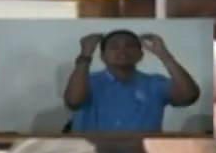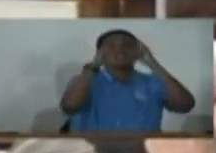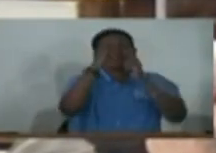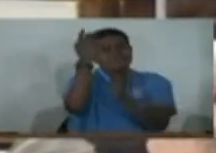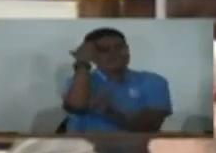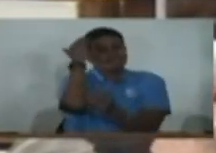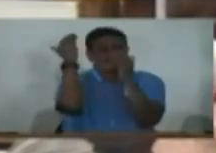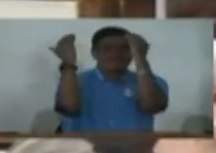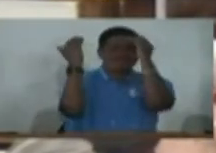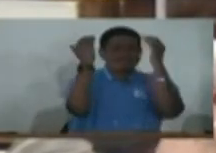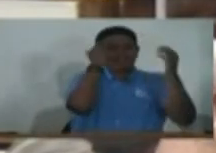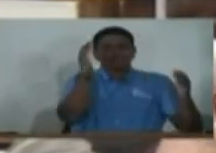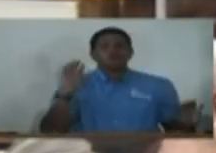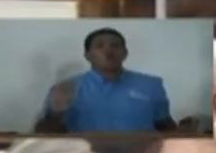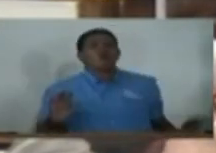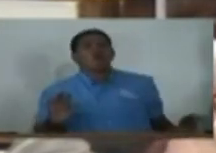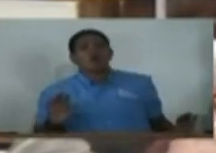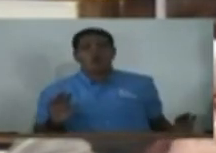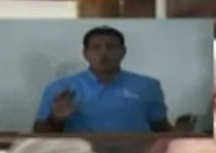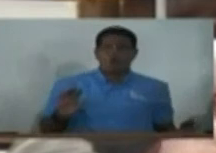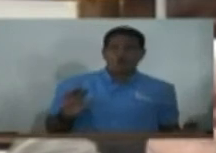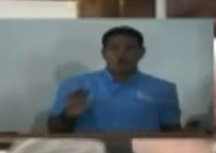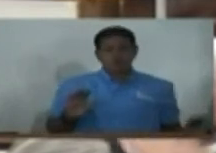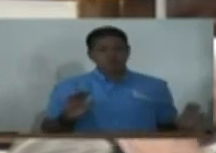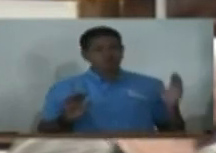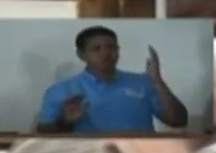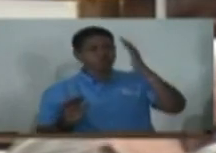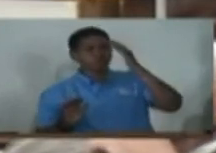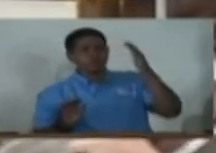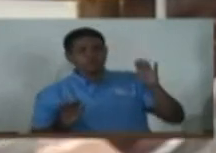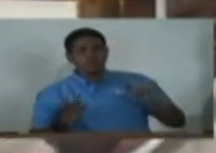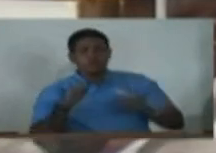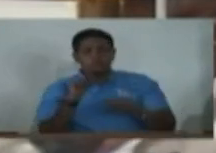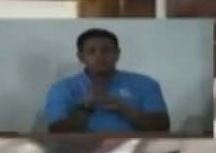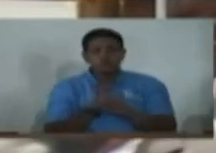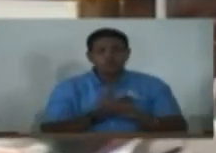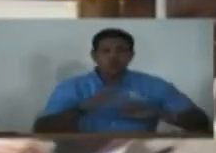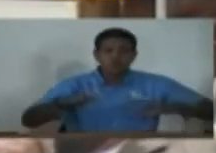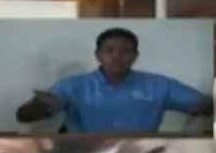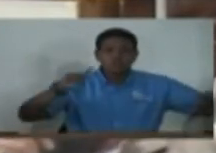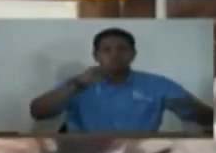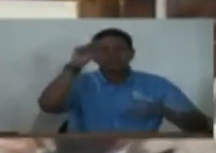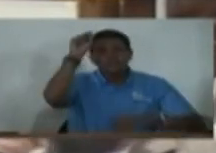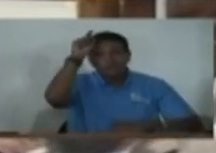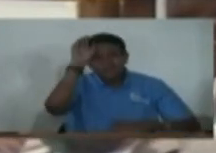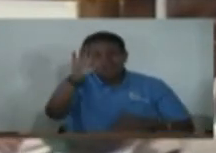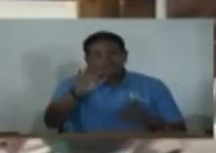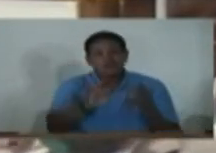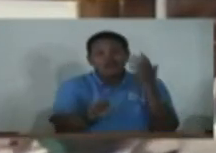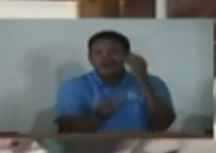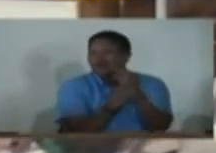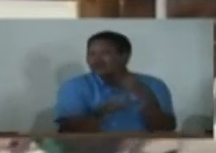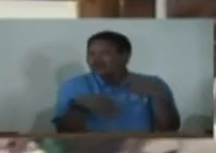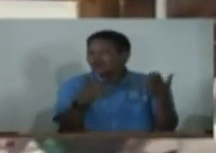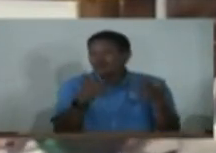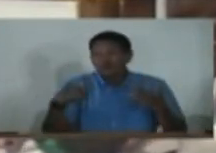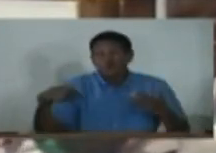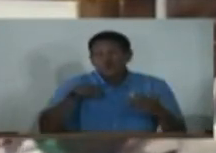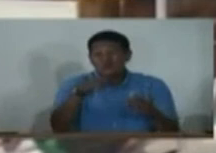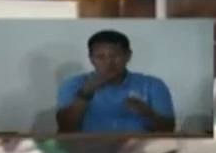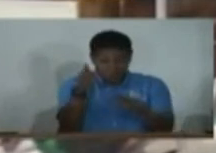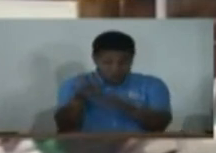awareness, and in every opportunity to make sure that our children understand, and that the